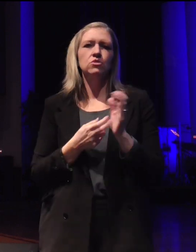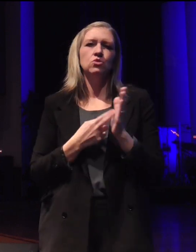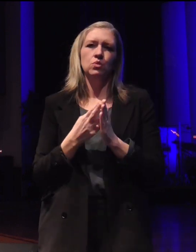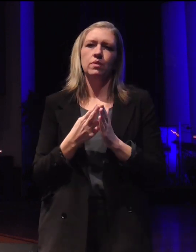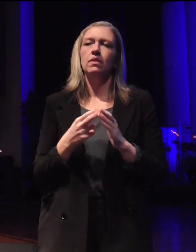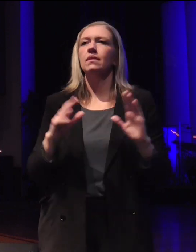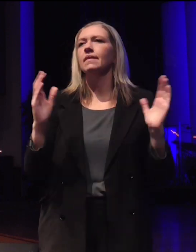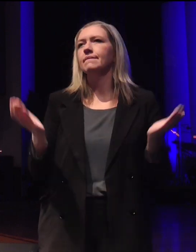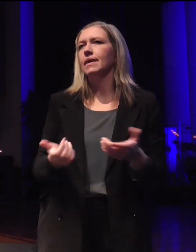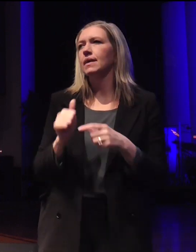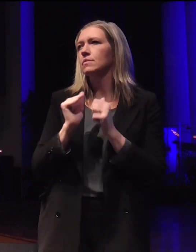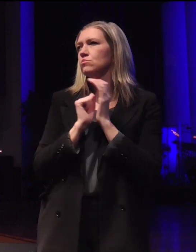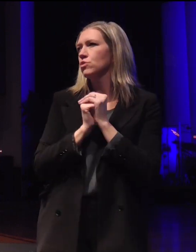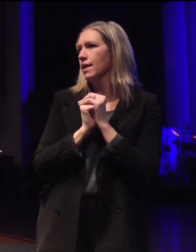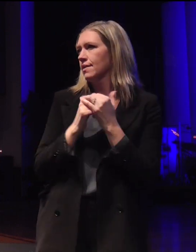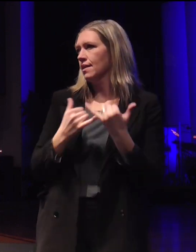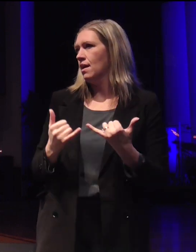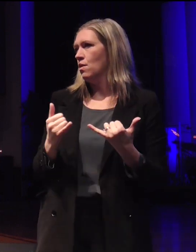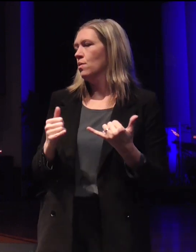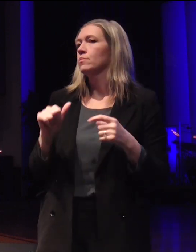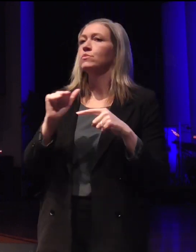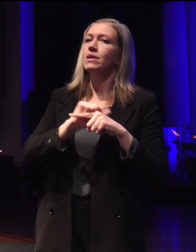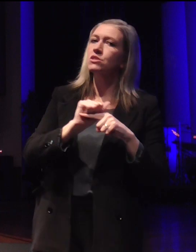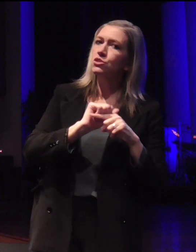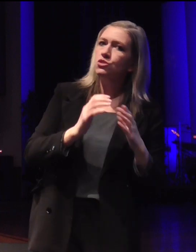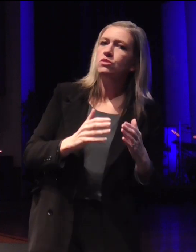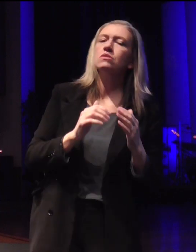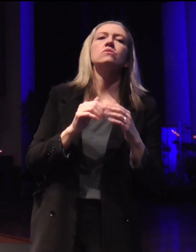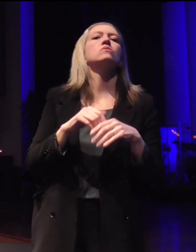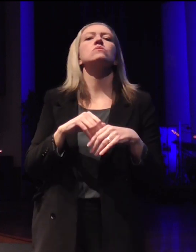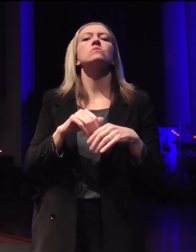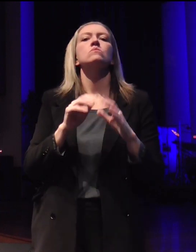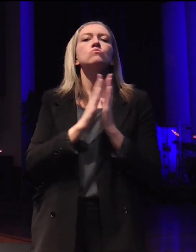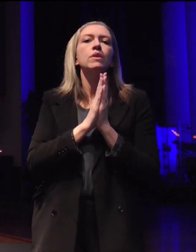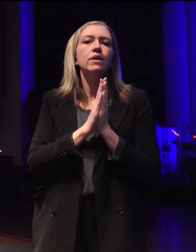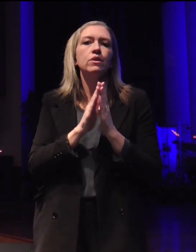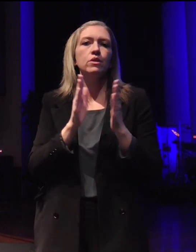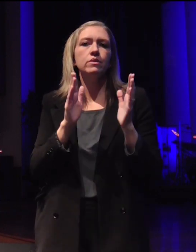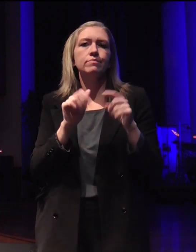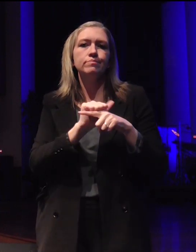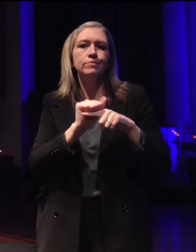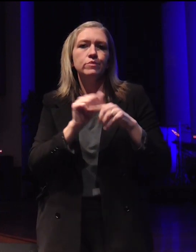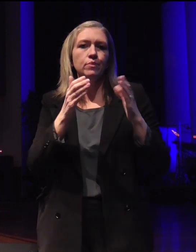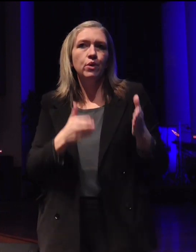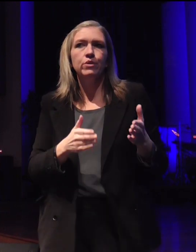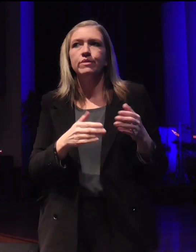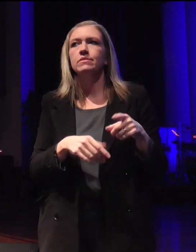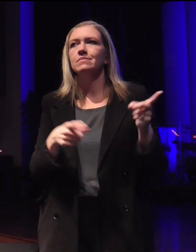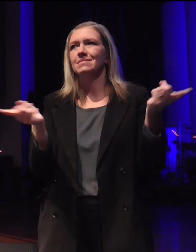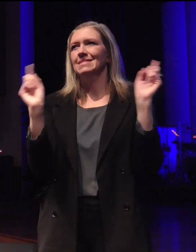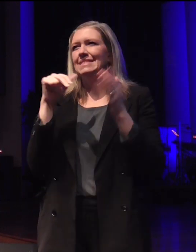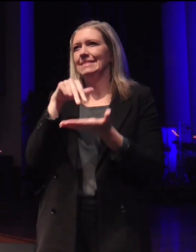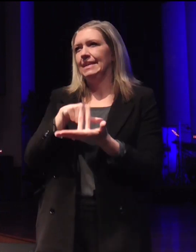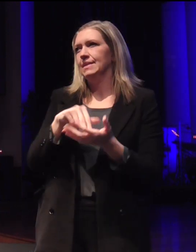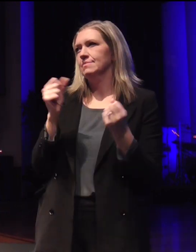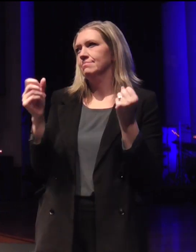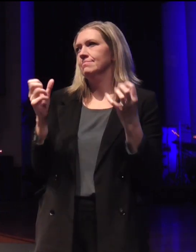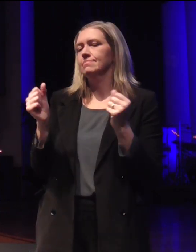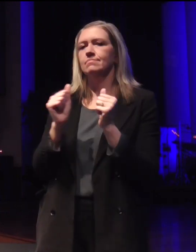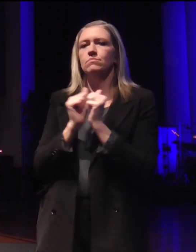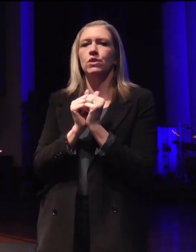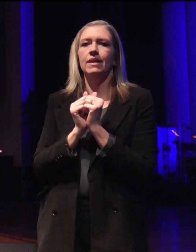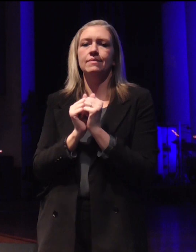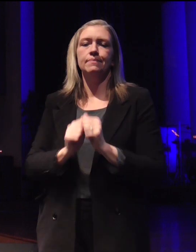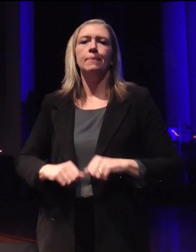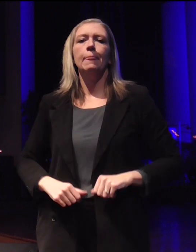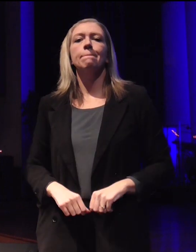pray now. Our practitioners and our practitioner prayer partners are invited to stand with me as we pray together. I know